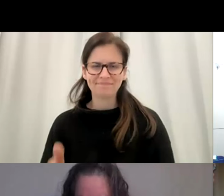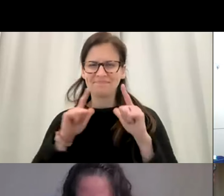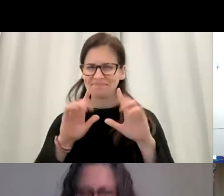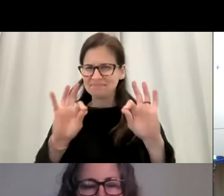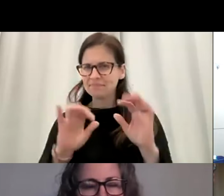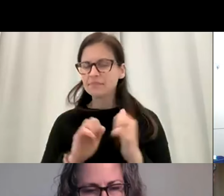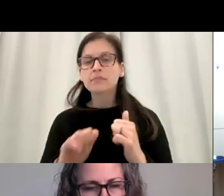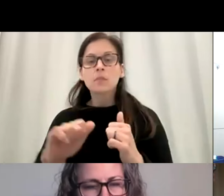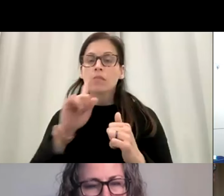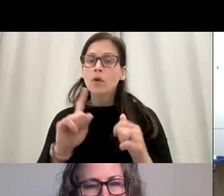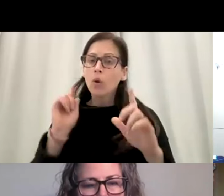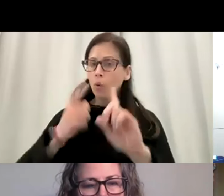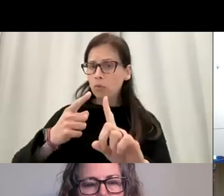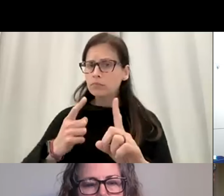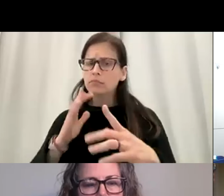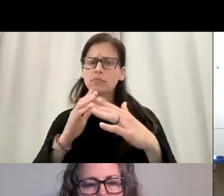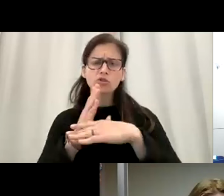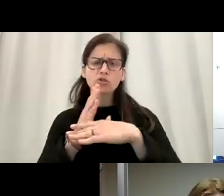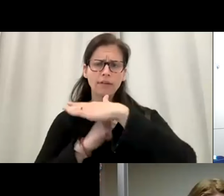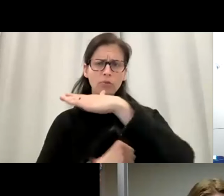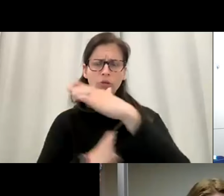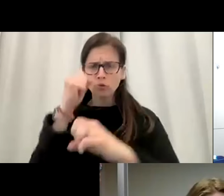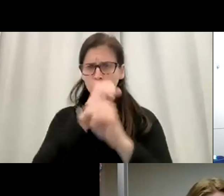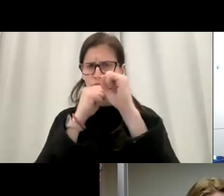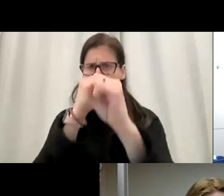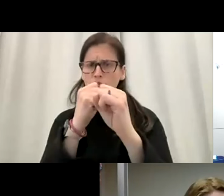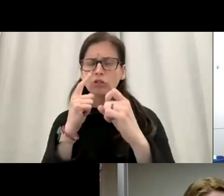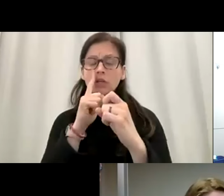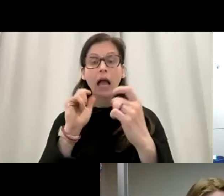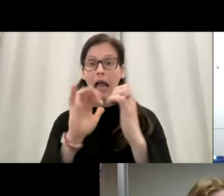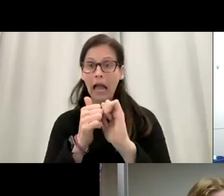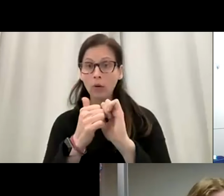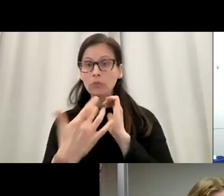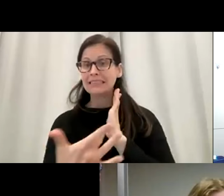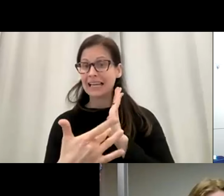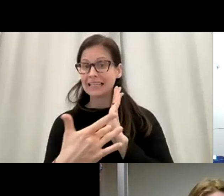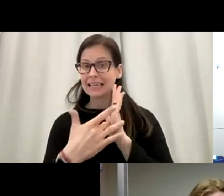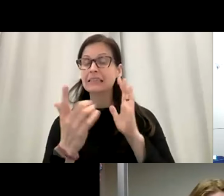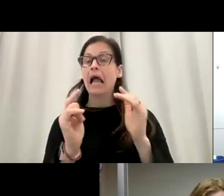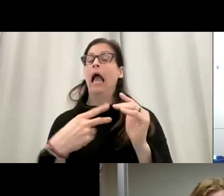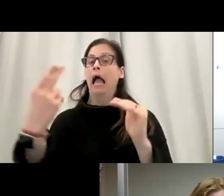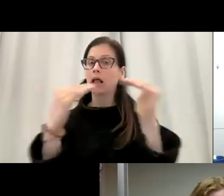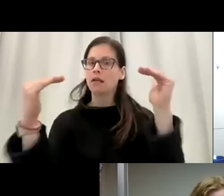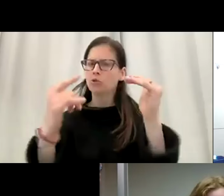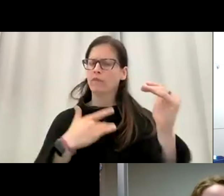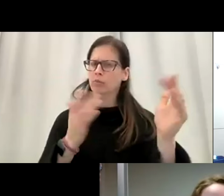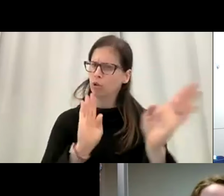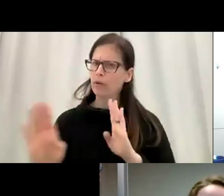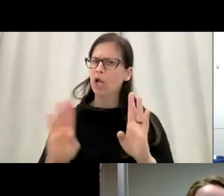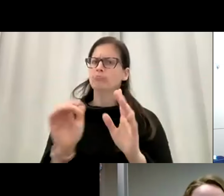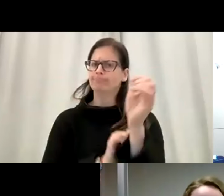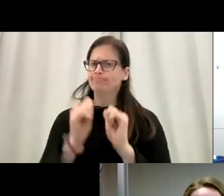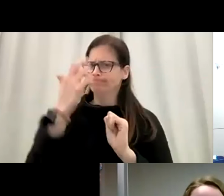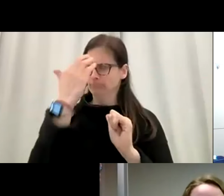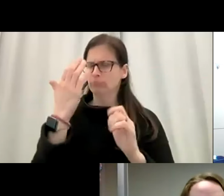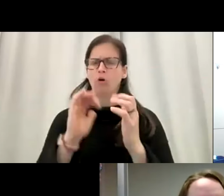really just share foundational strategies and high-level tactics so that you feel better prepared to engage with the legislature to advance the rights of